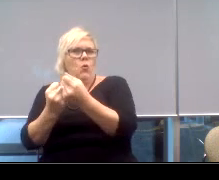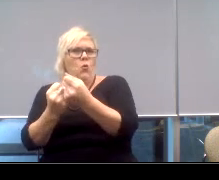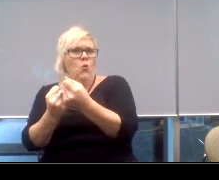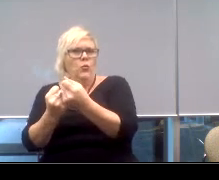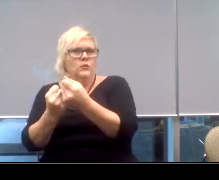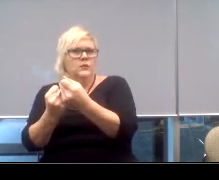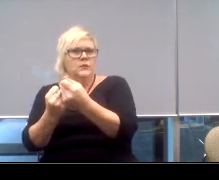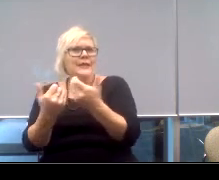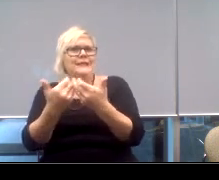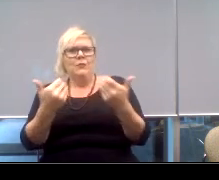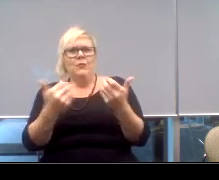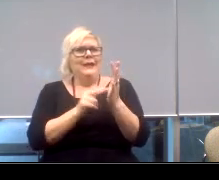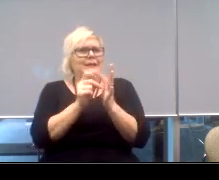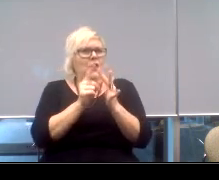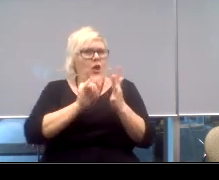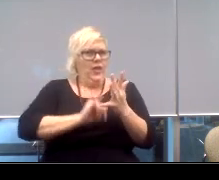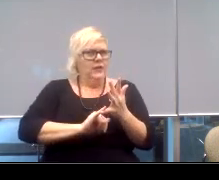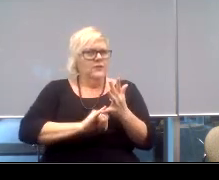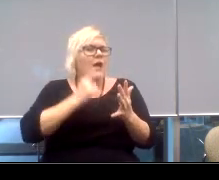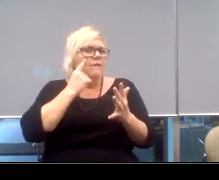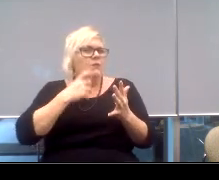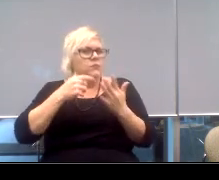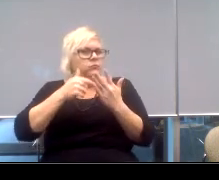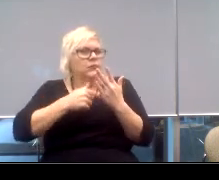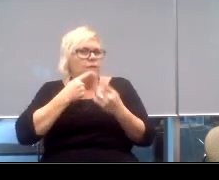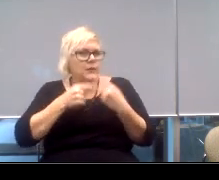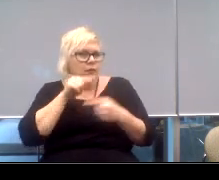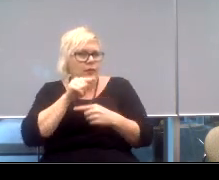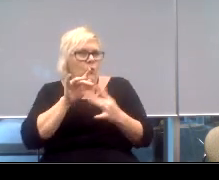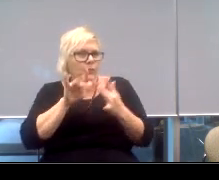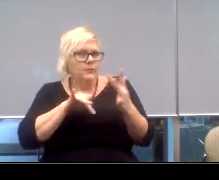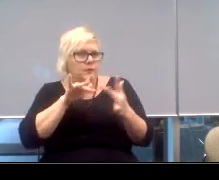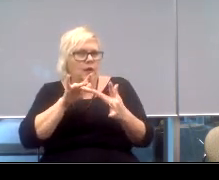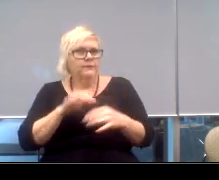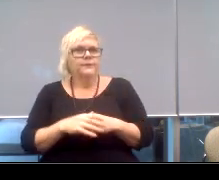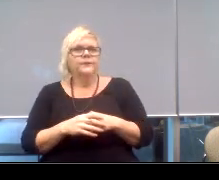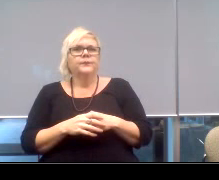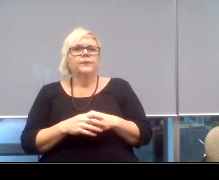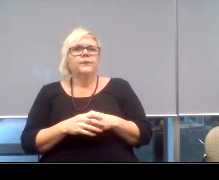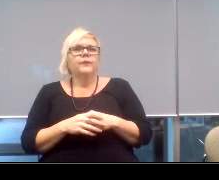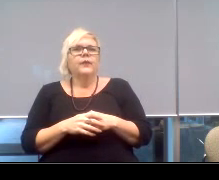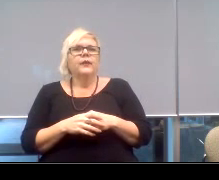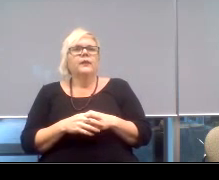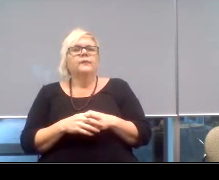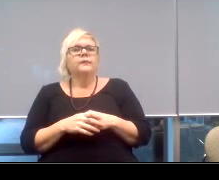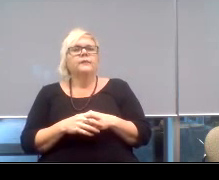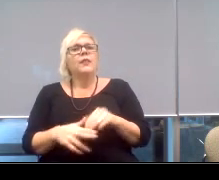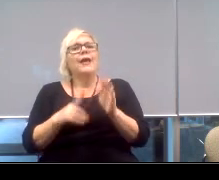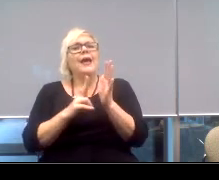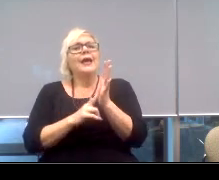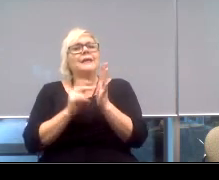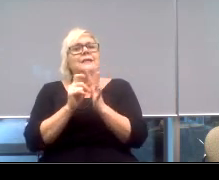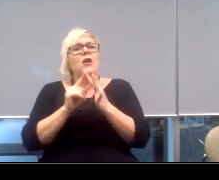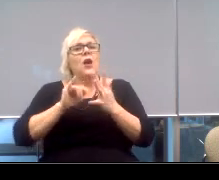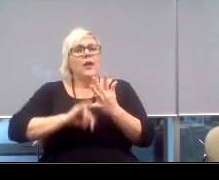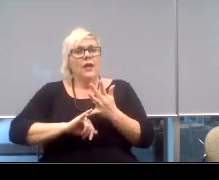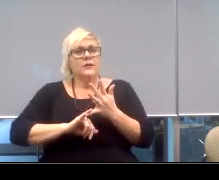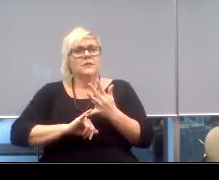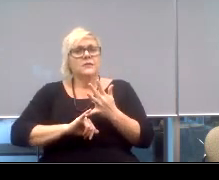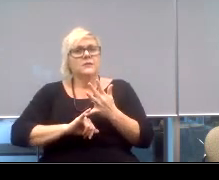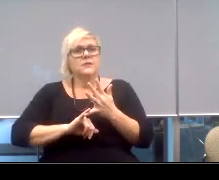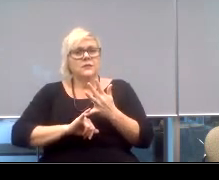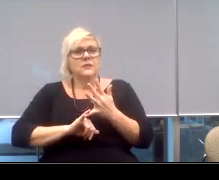All right, establishing the service approach. The approach the NDIS takes to delivering the scheme harnesses the knowledge